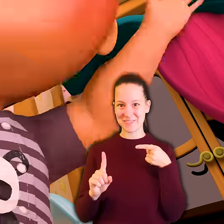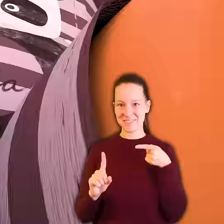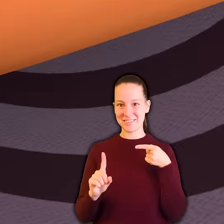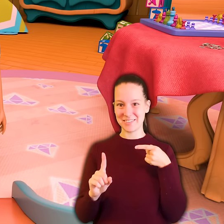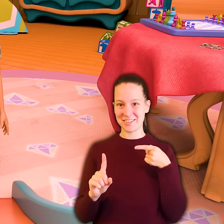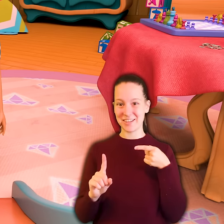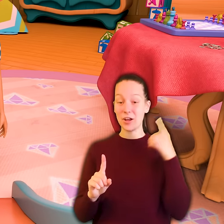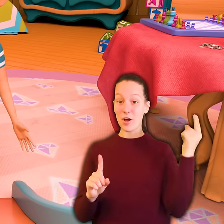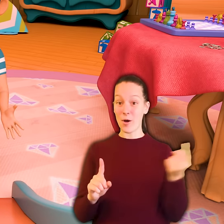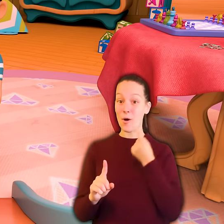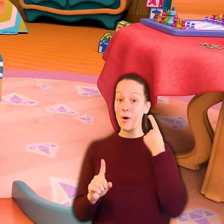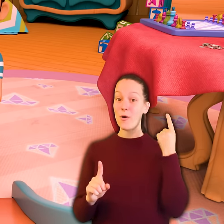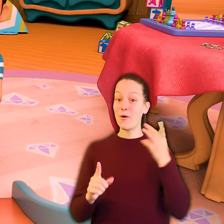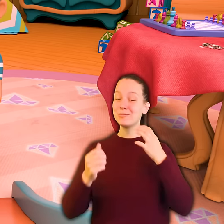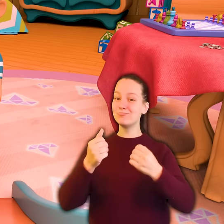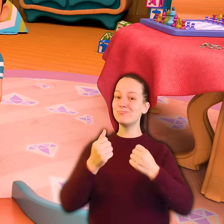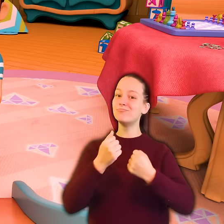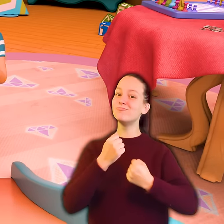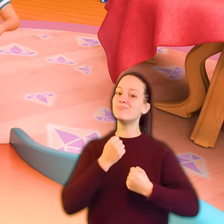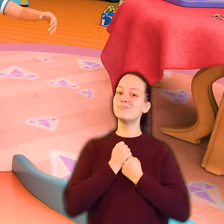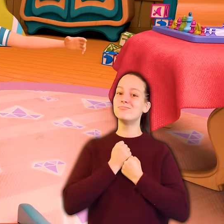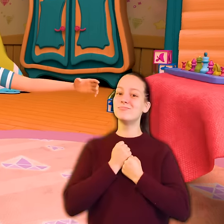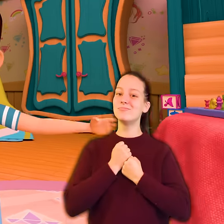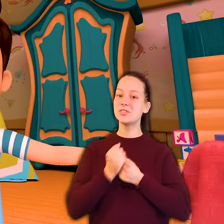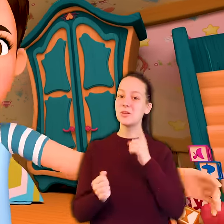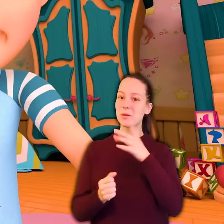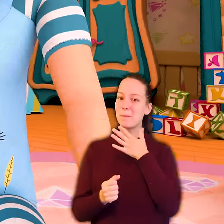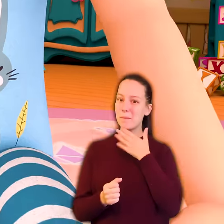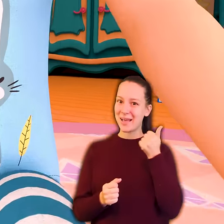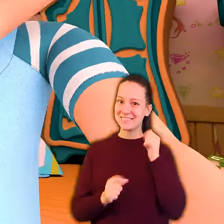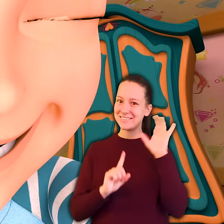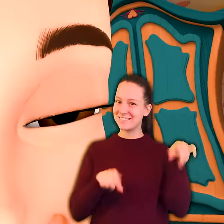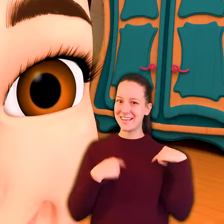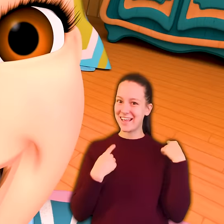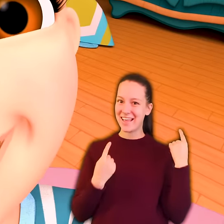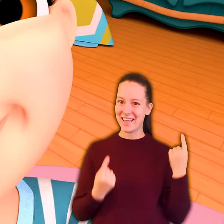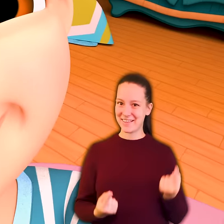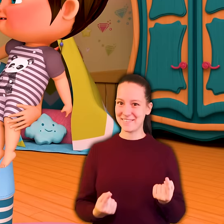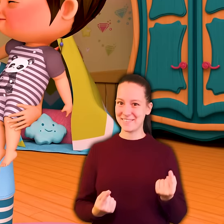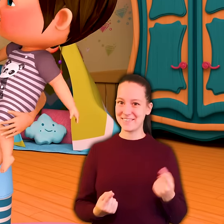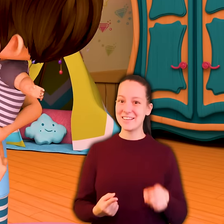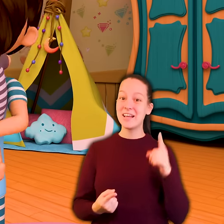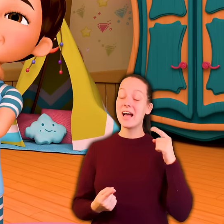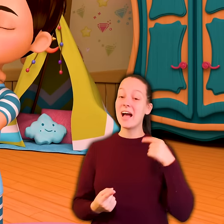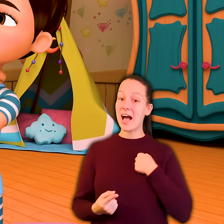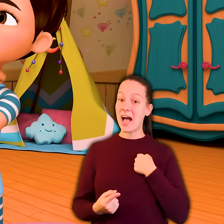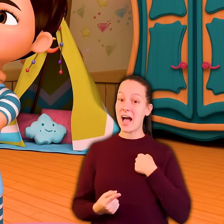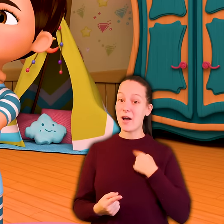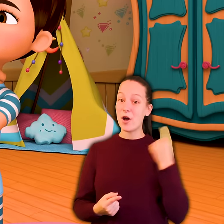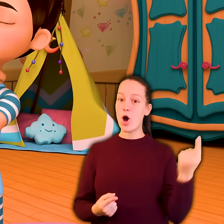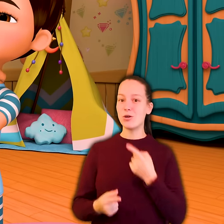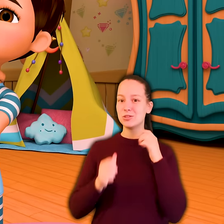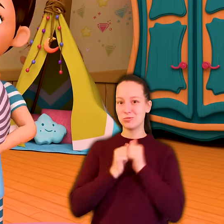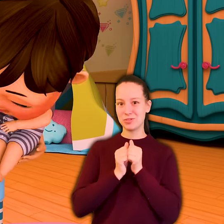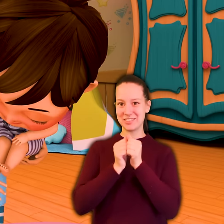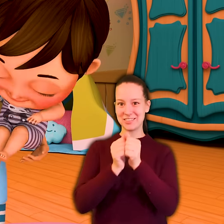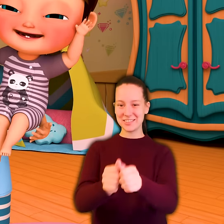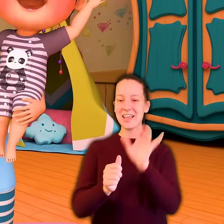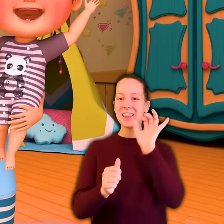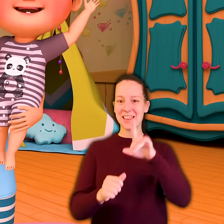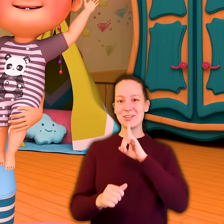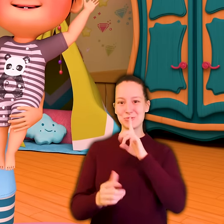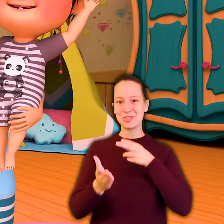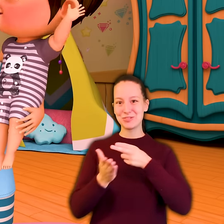goal always there for me the best there'll ever be and i'll always be with you